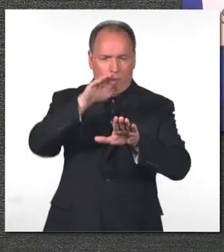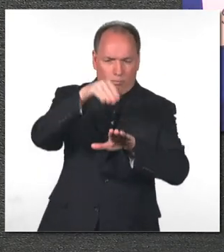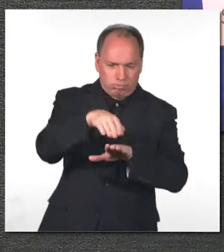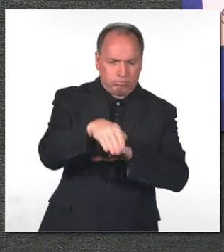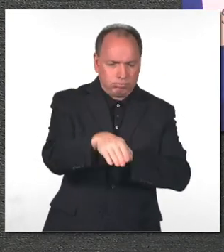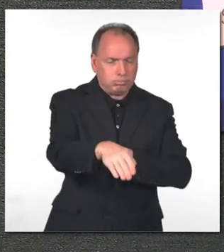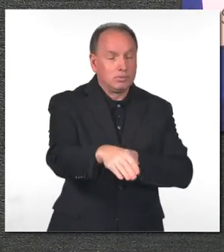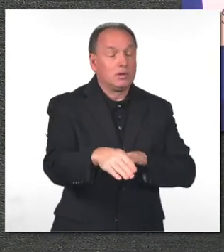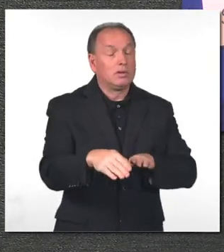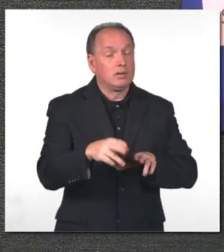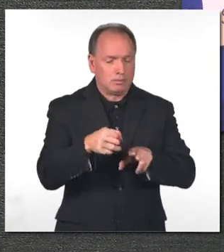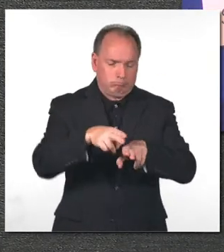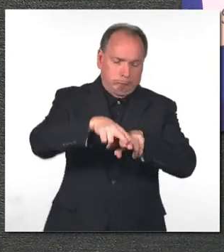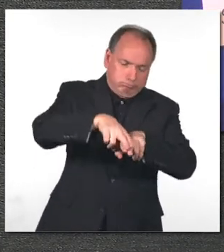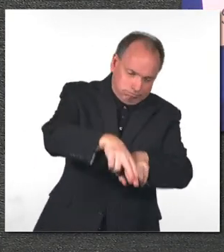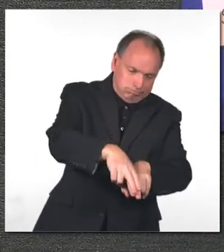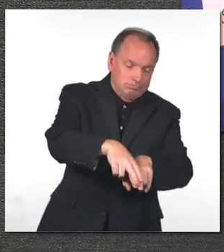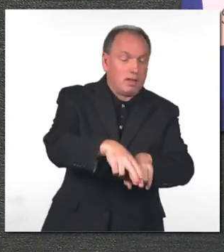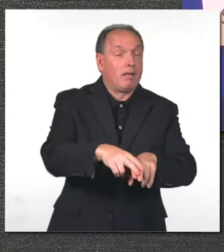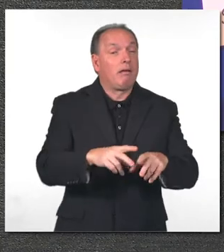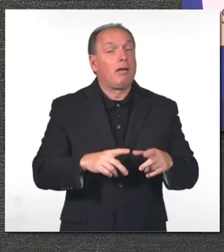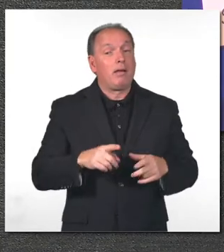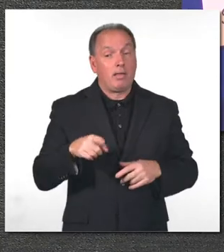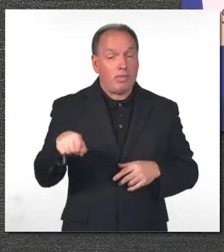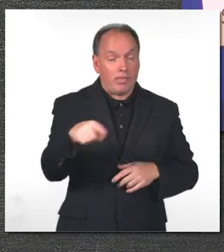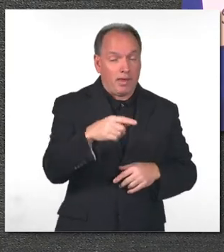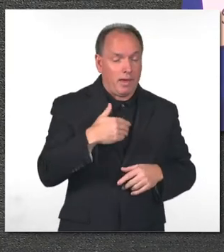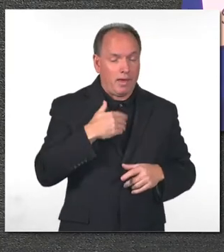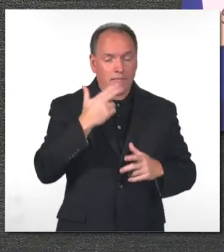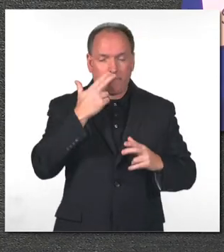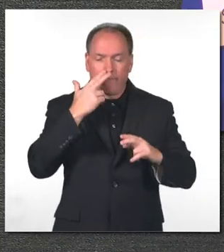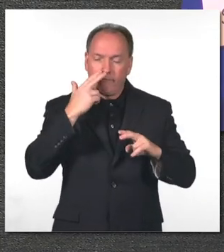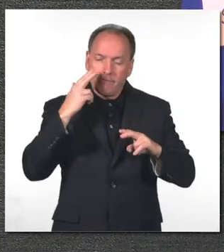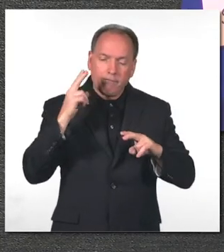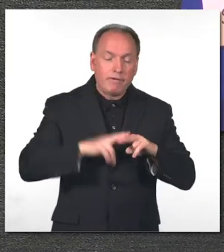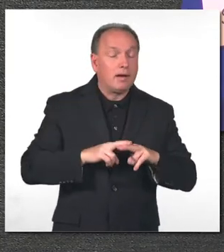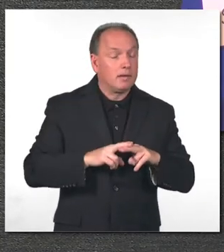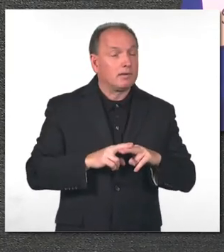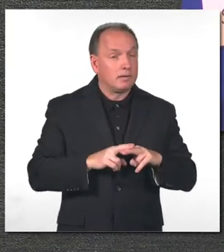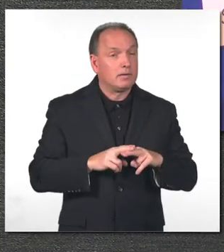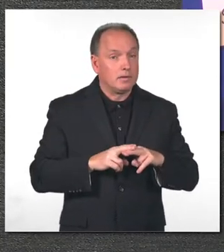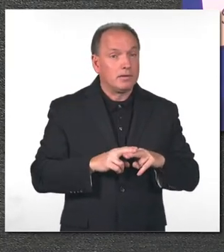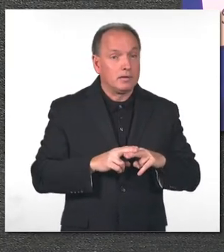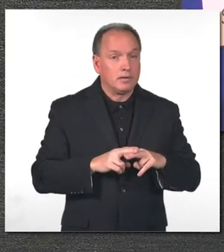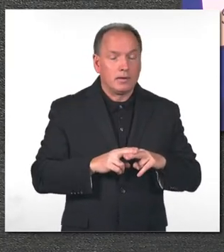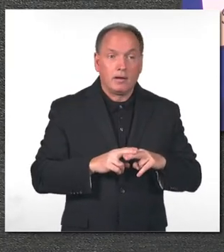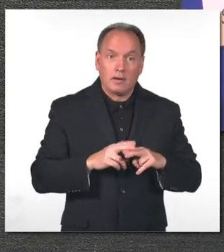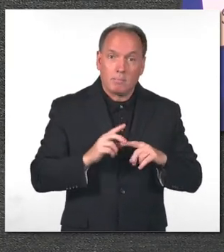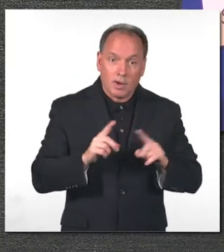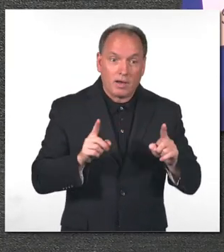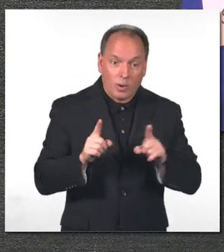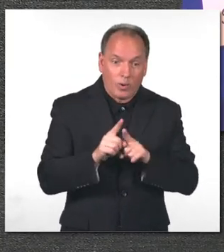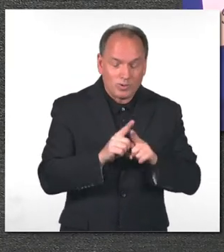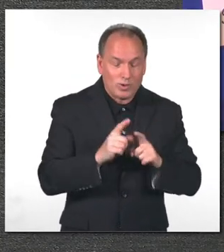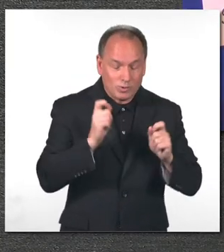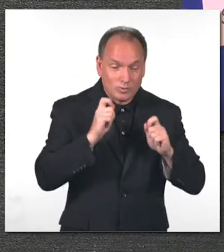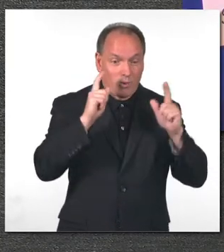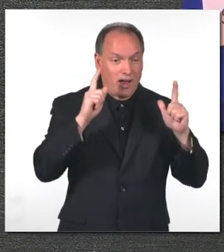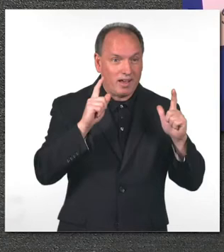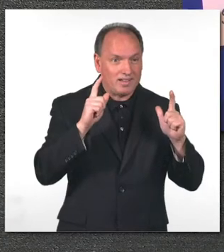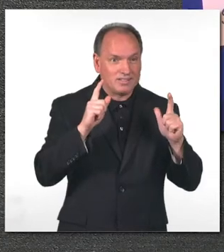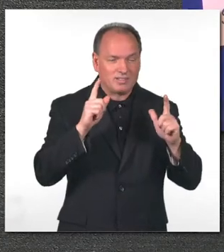They went sledding and they had fun. Although there was a surprise, they